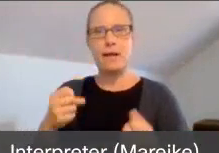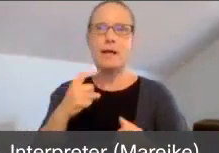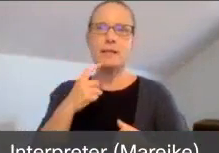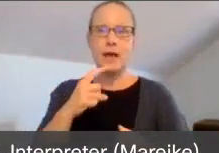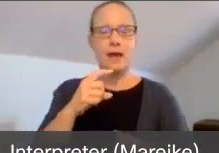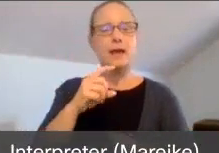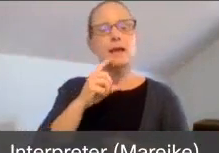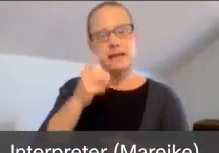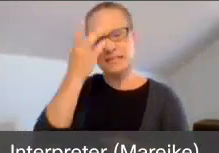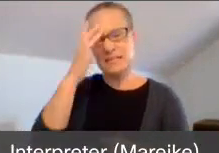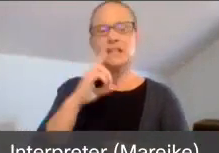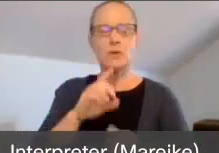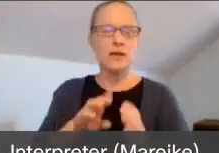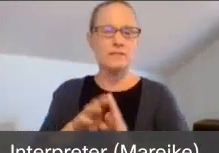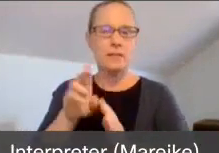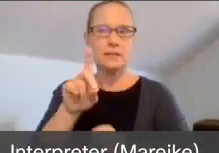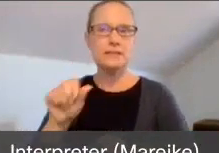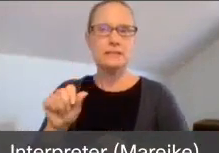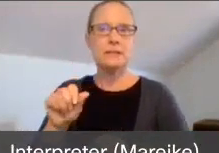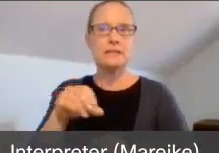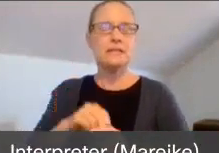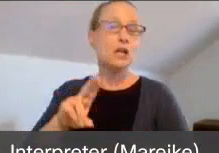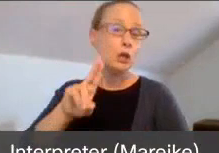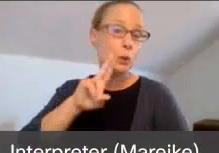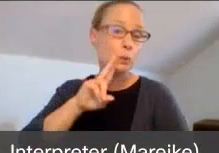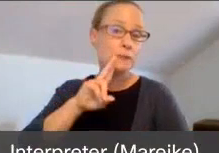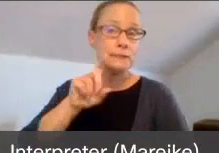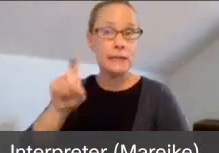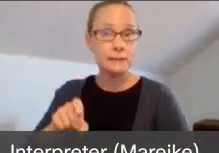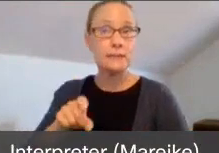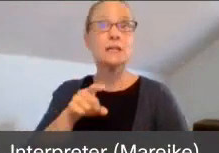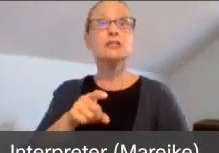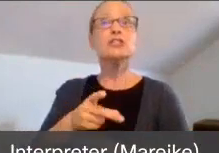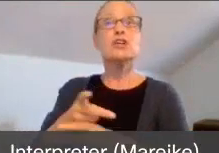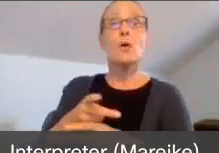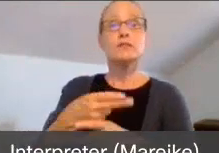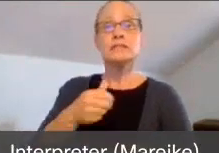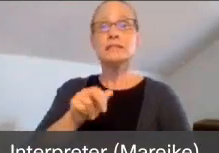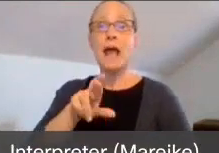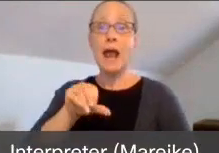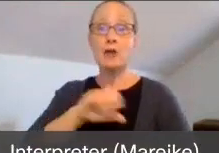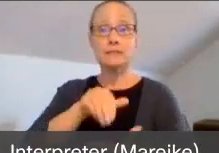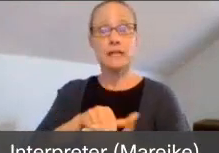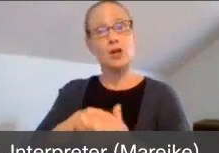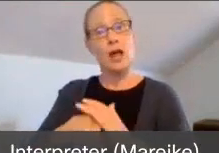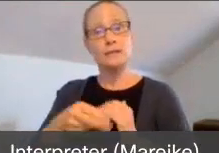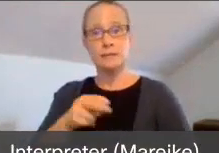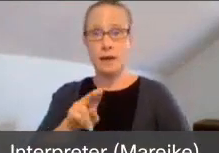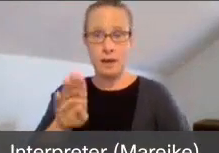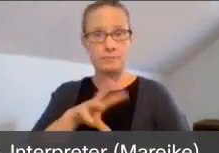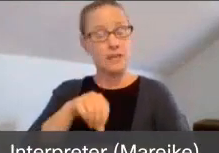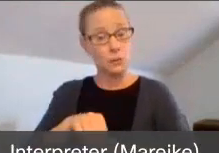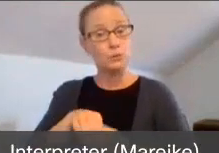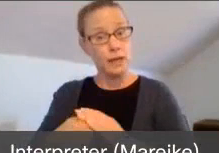Developmental Disabilities in Houston. She oversees the Harris Center Access Hub, which includes the Access